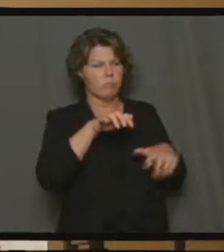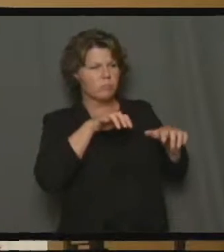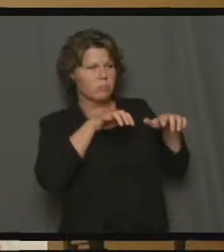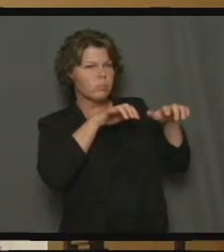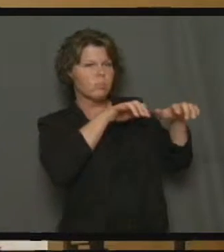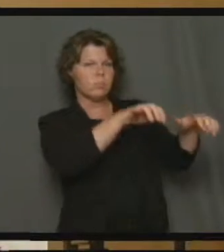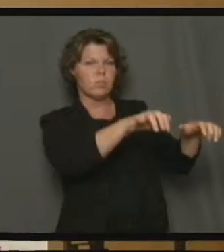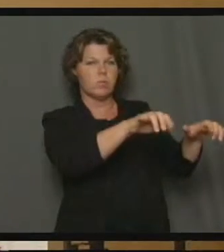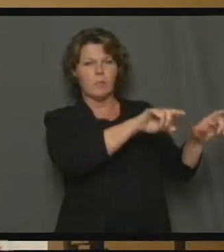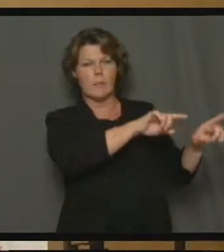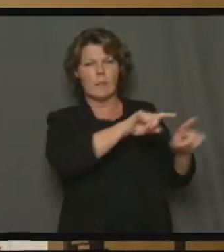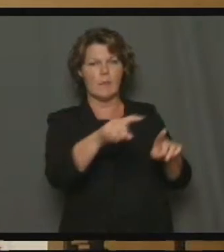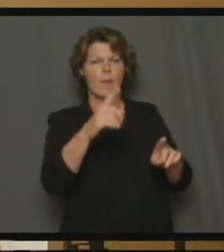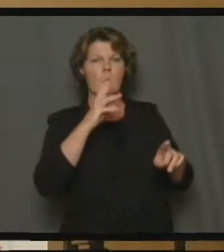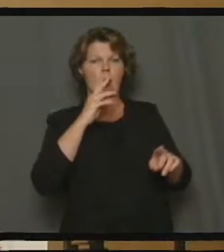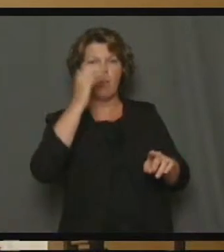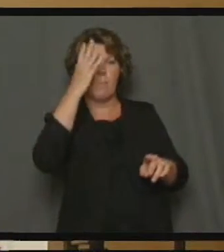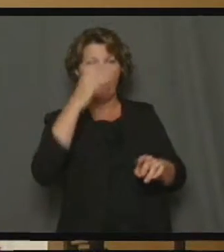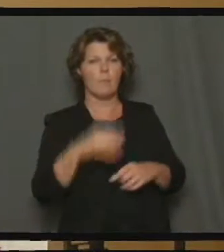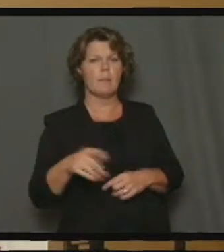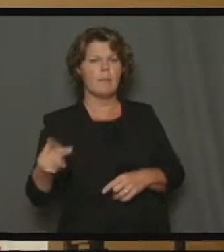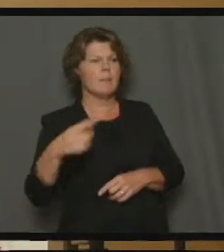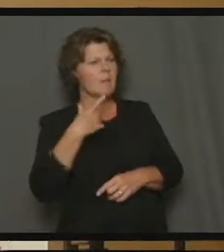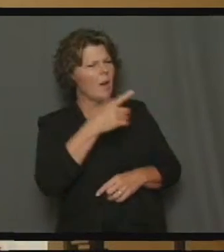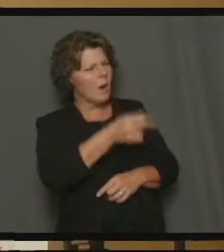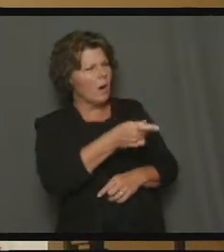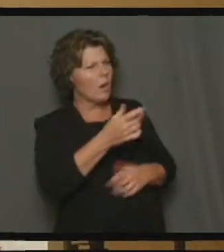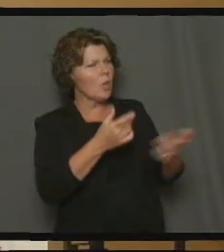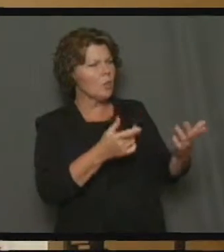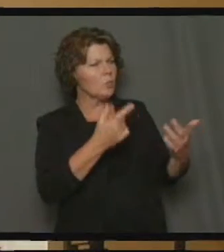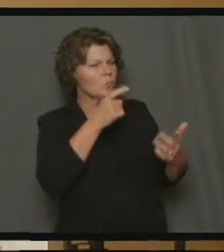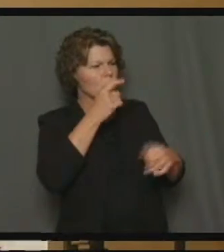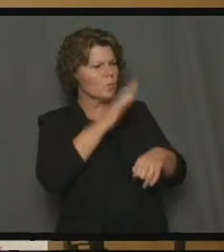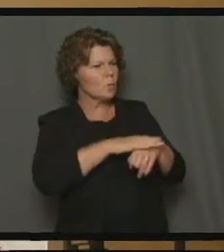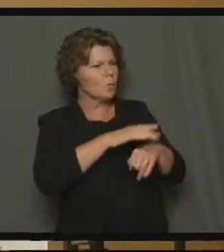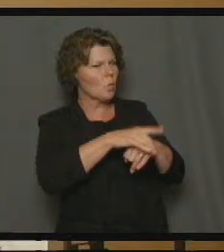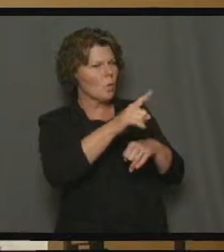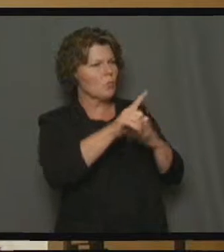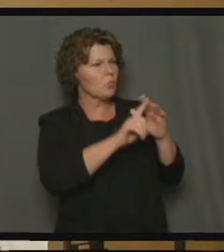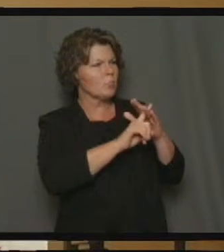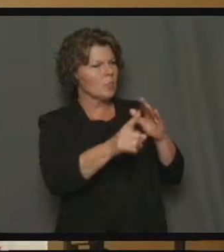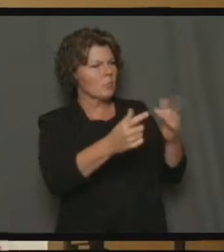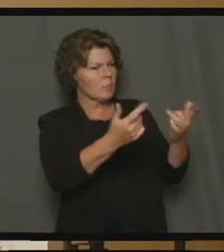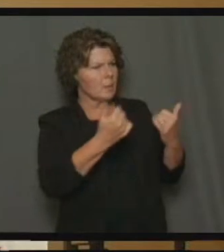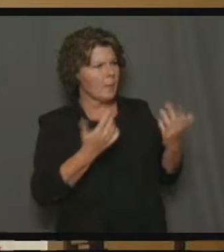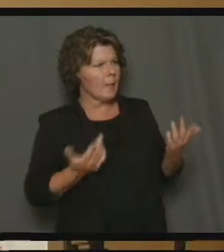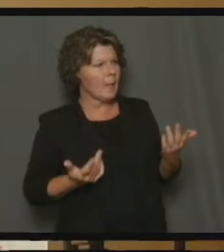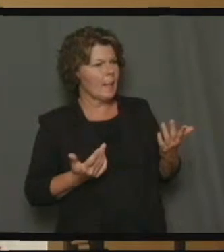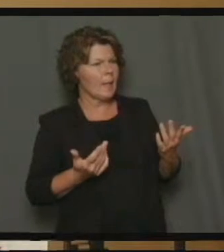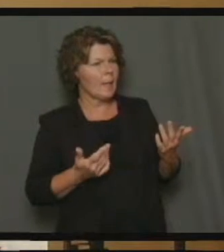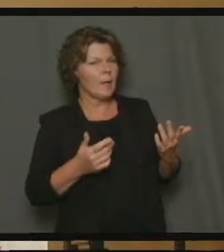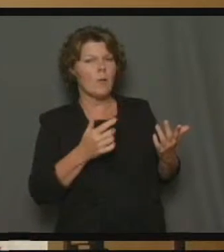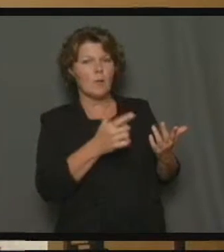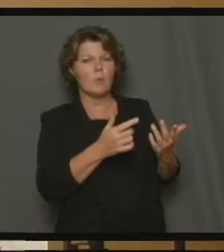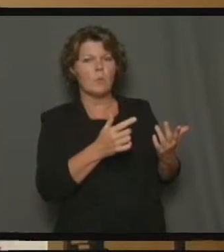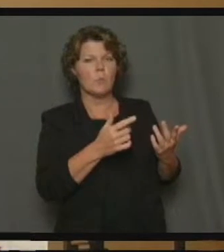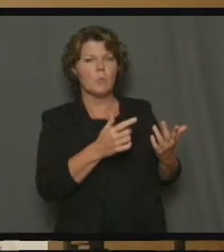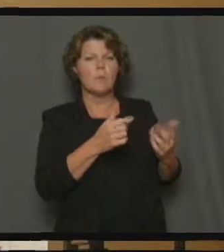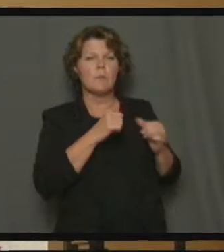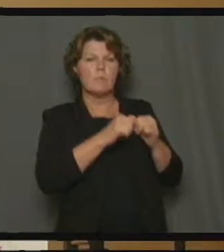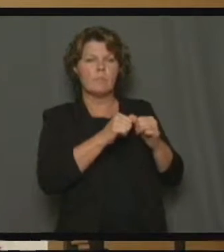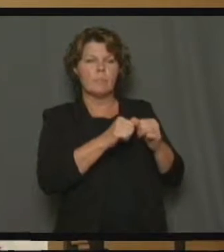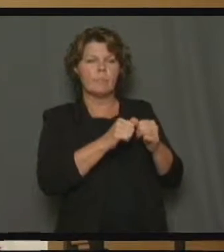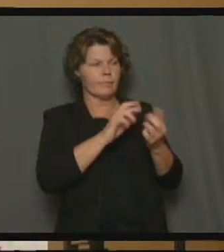be baptized by him, you brood of vipers, who warned you to flee from the wrath to come? Bear fruits in keeping